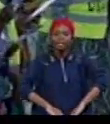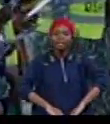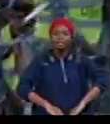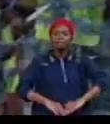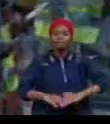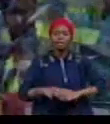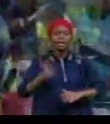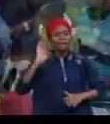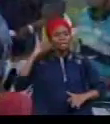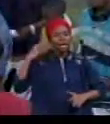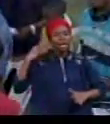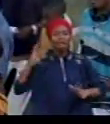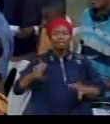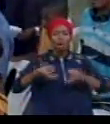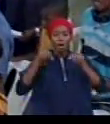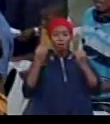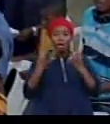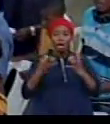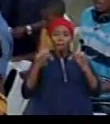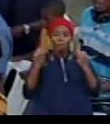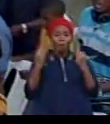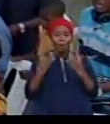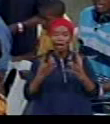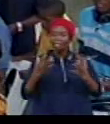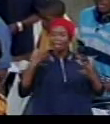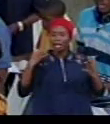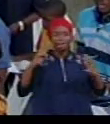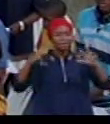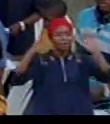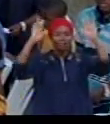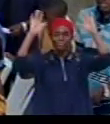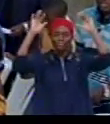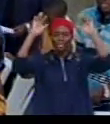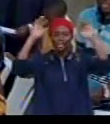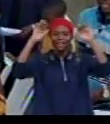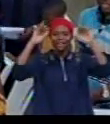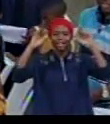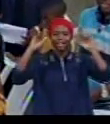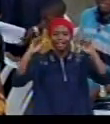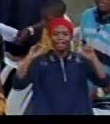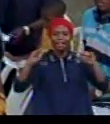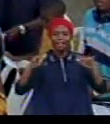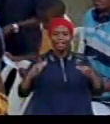valleys, sound of abundance of